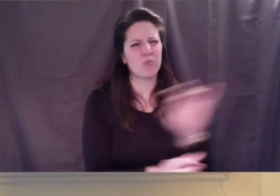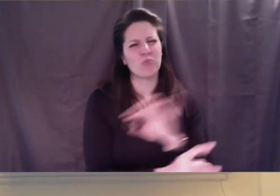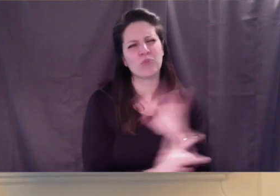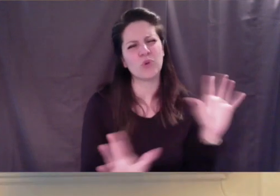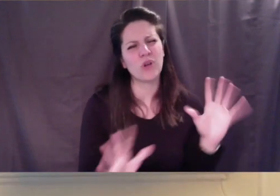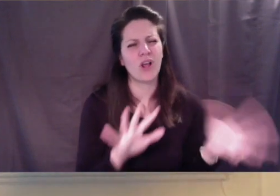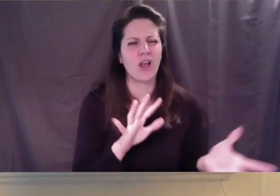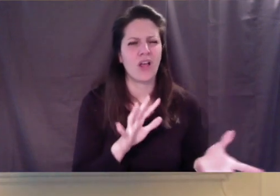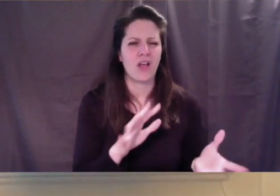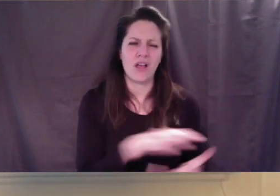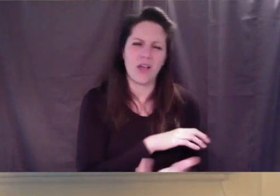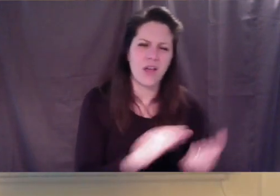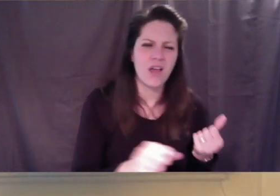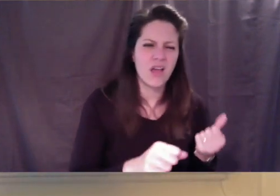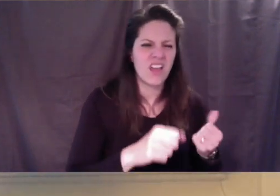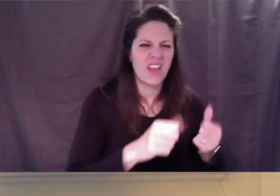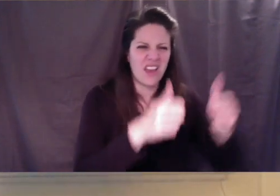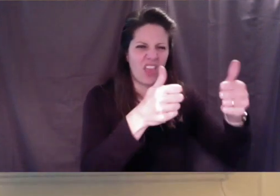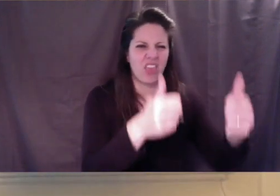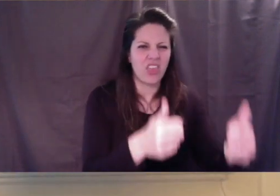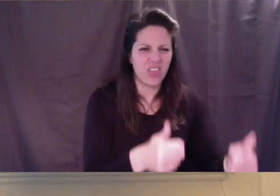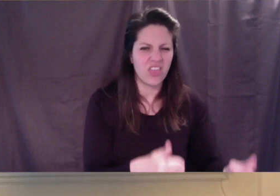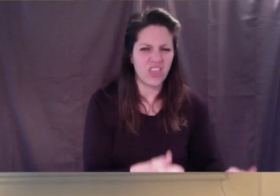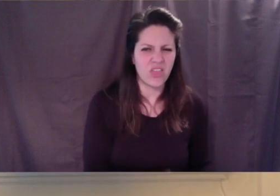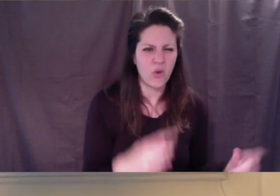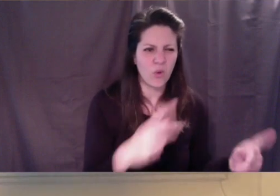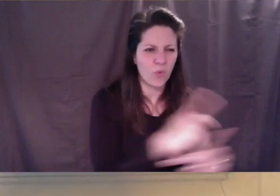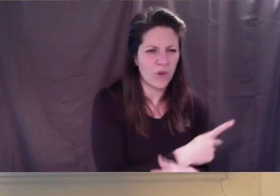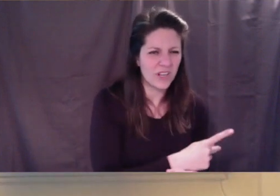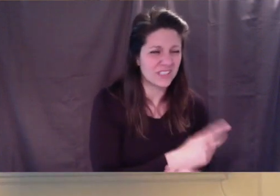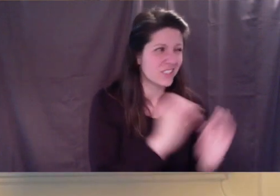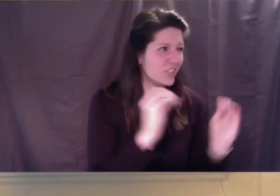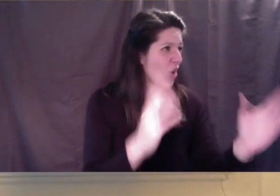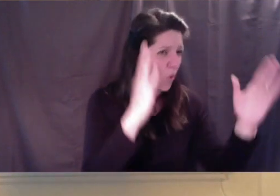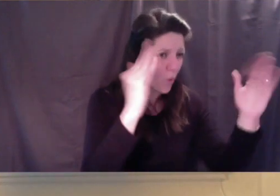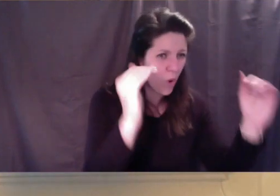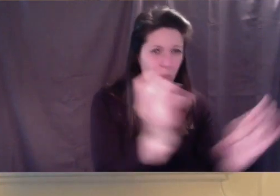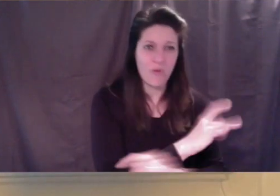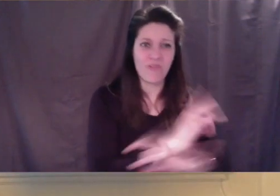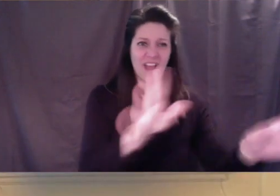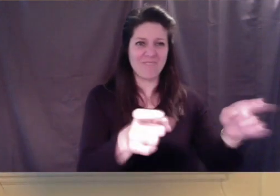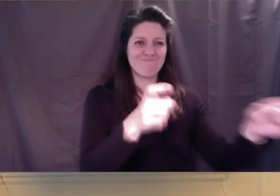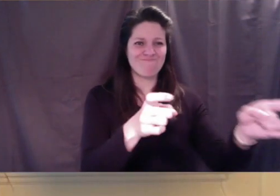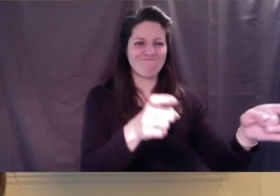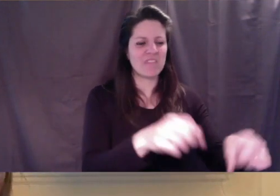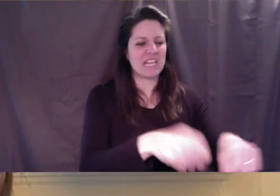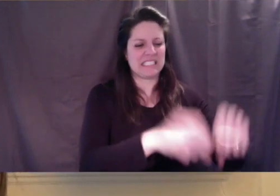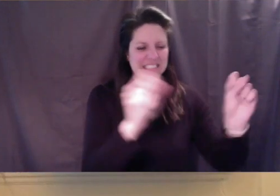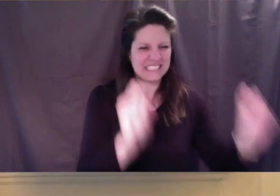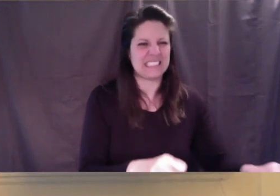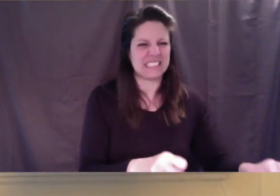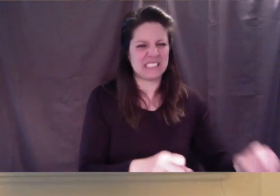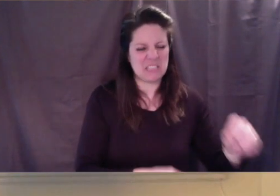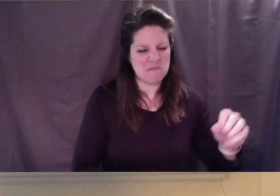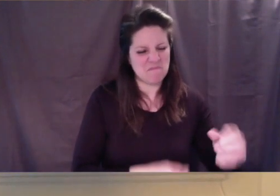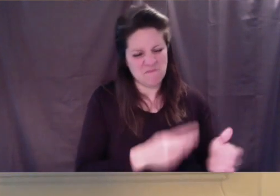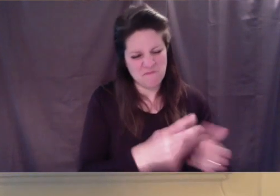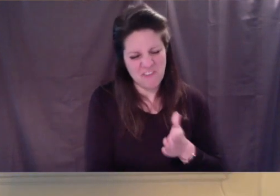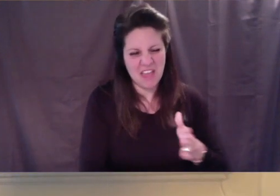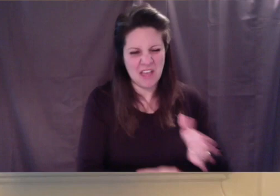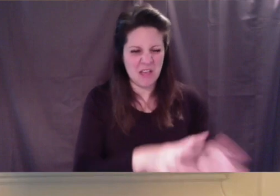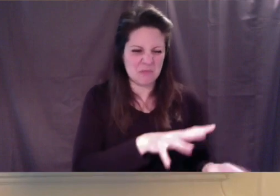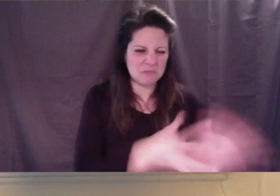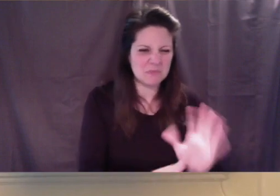this brutal and busted place and it's getting worse, where hopelessness and violence reign, where systems and